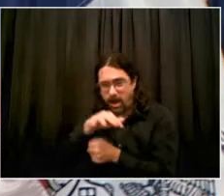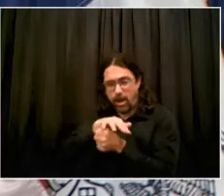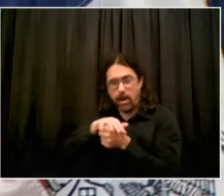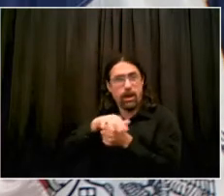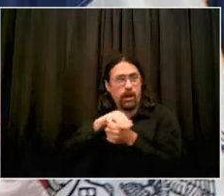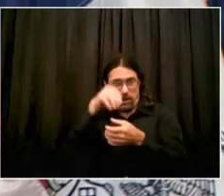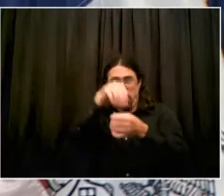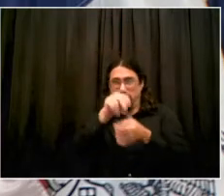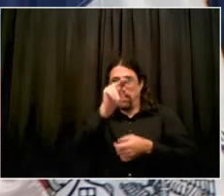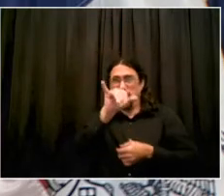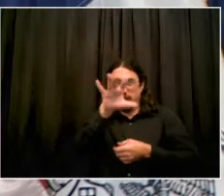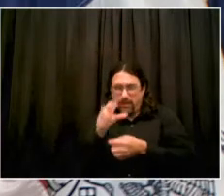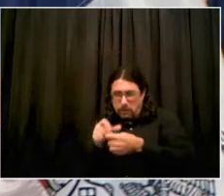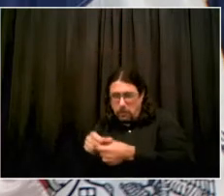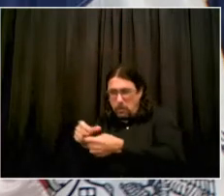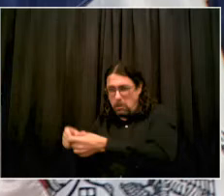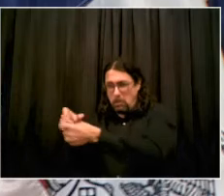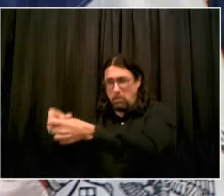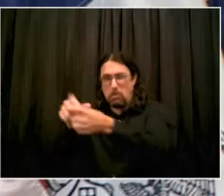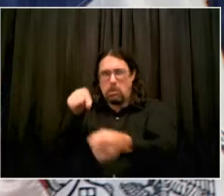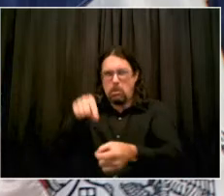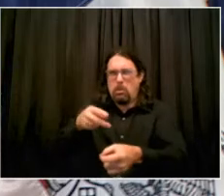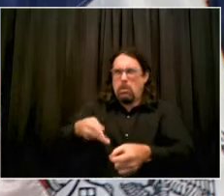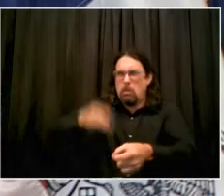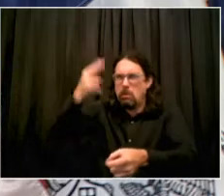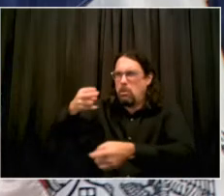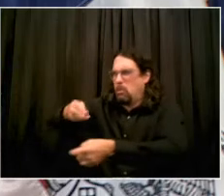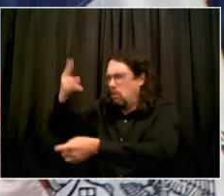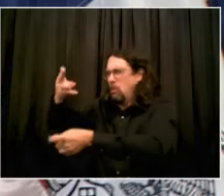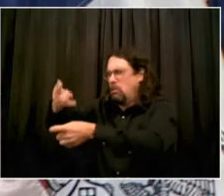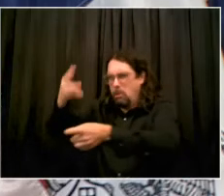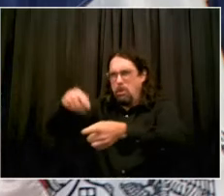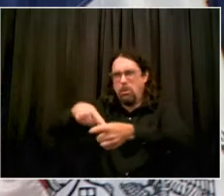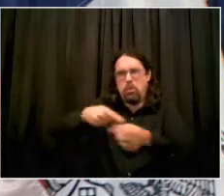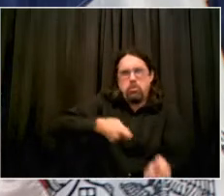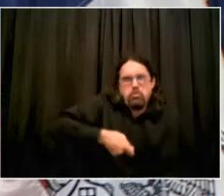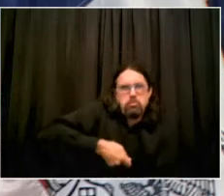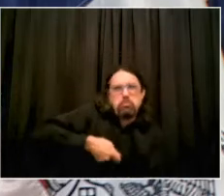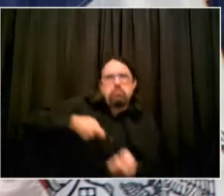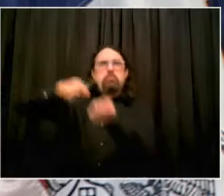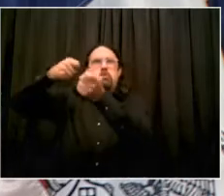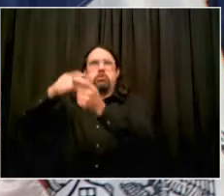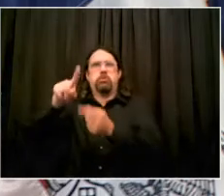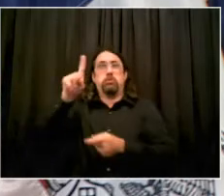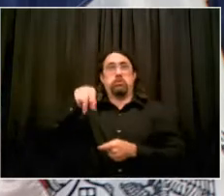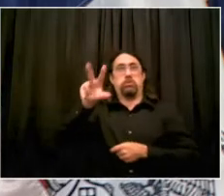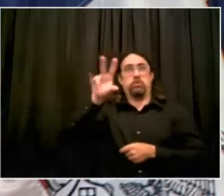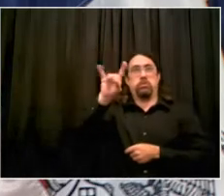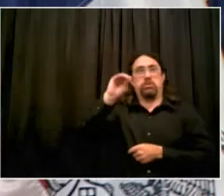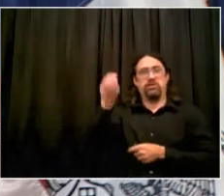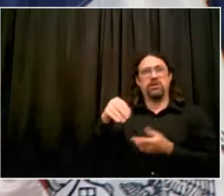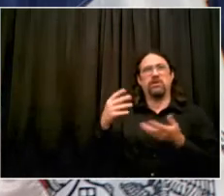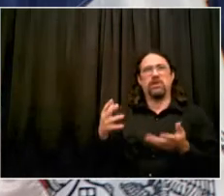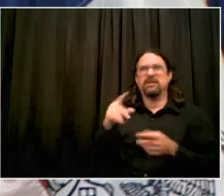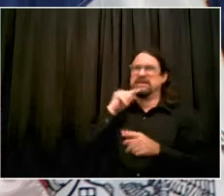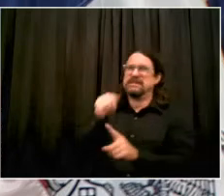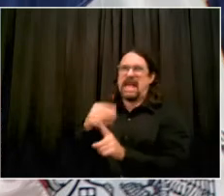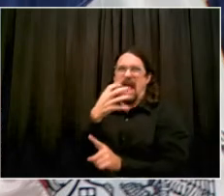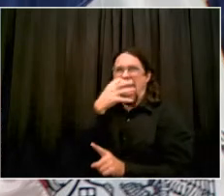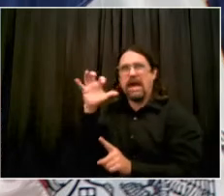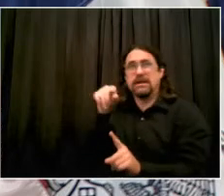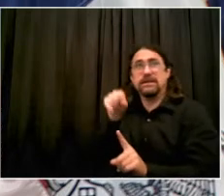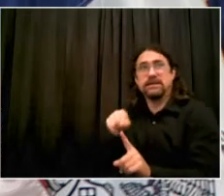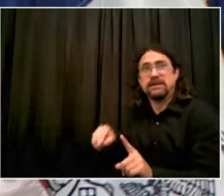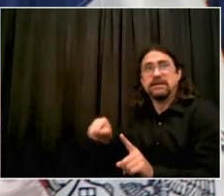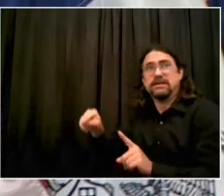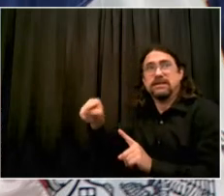obviously everyone is concerned about that. That is something we all have to work on together to address, and something that